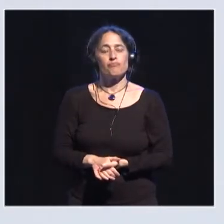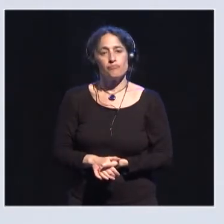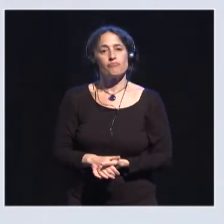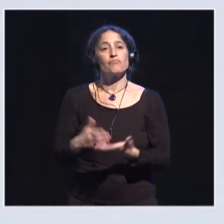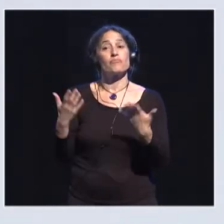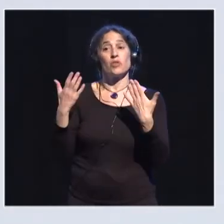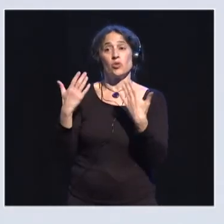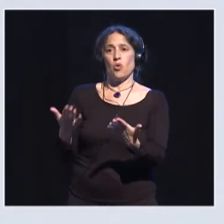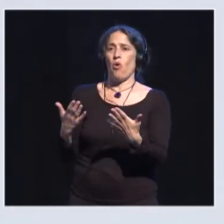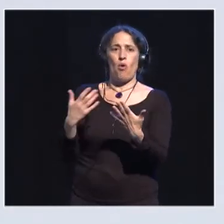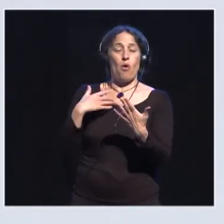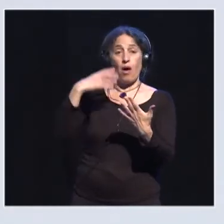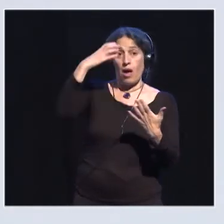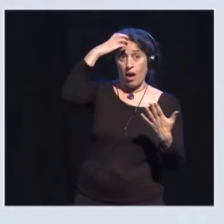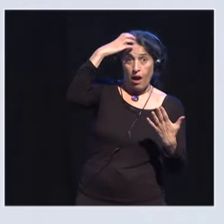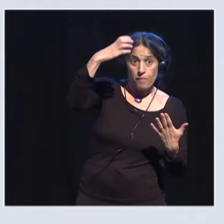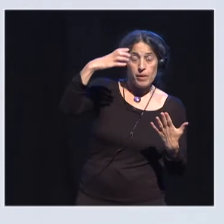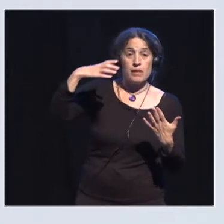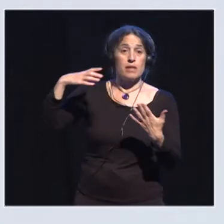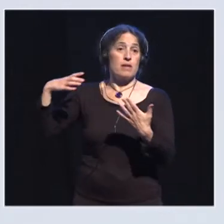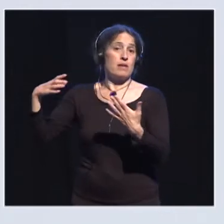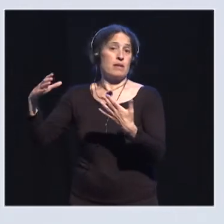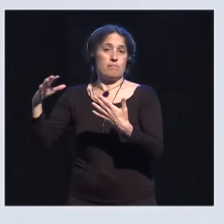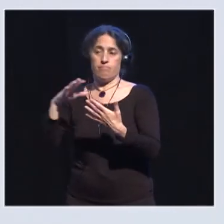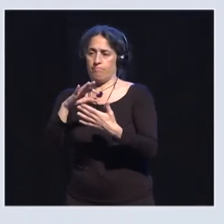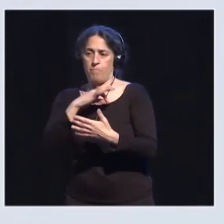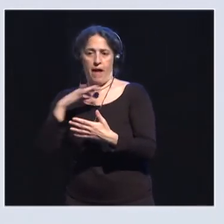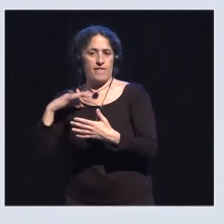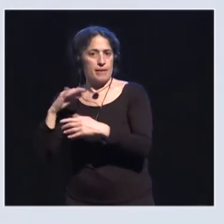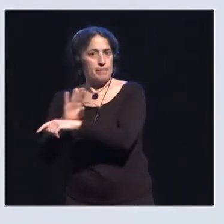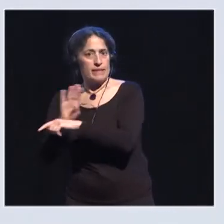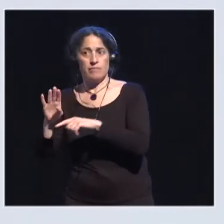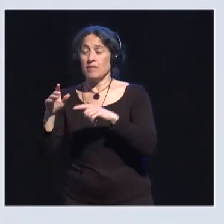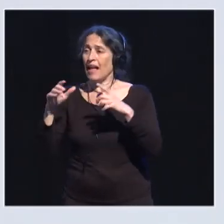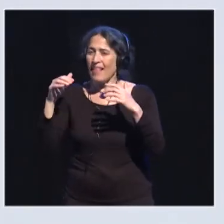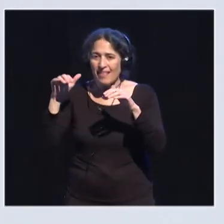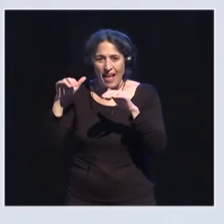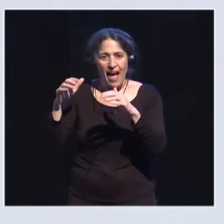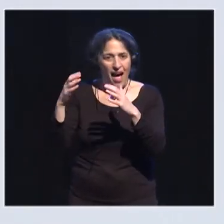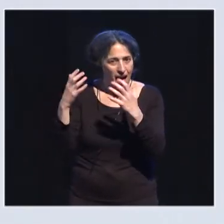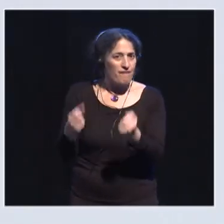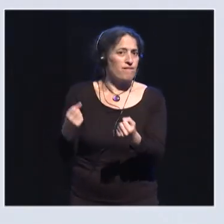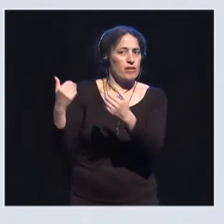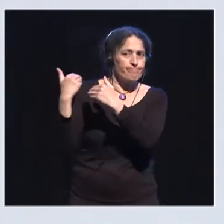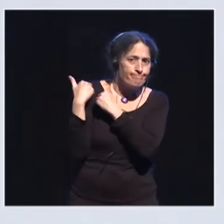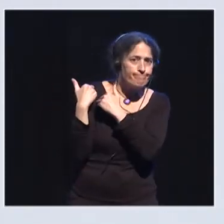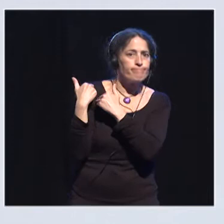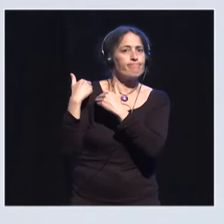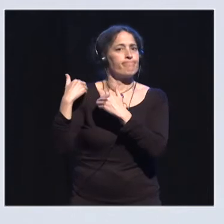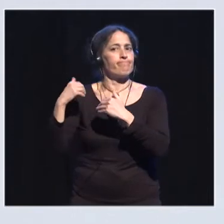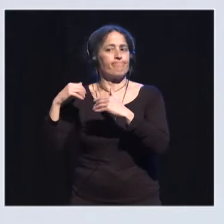private sector has, and I will be happy if there will be part also in those